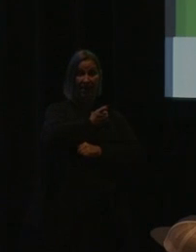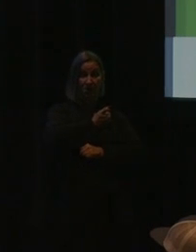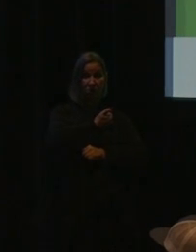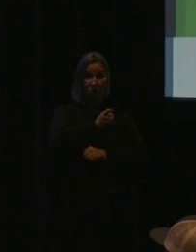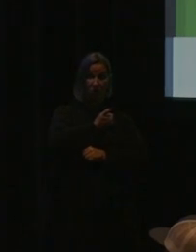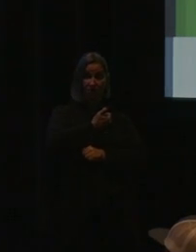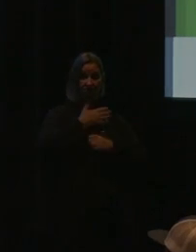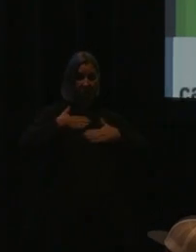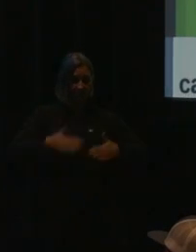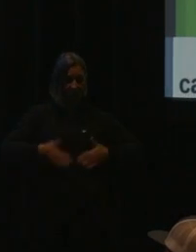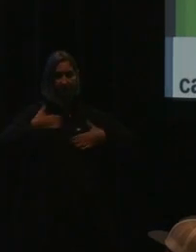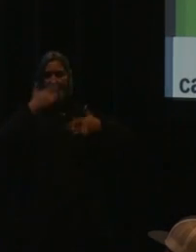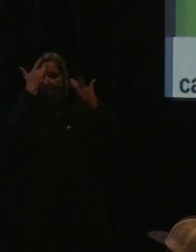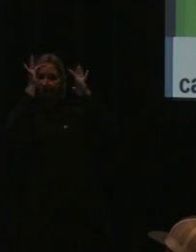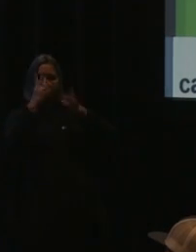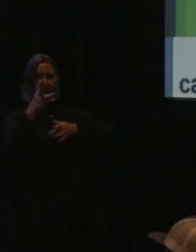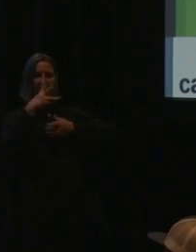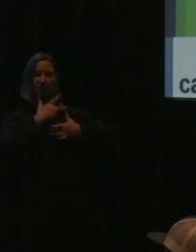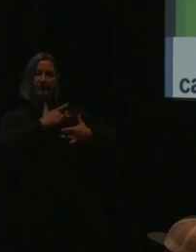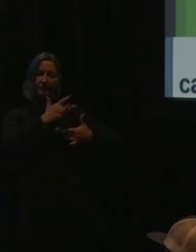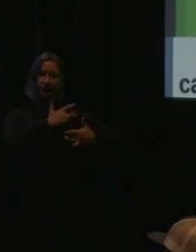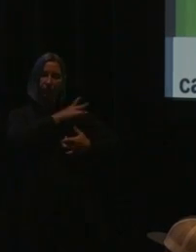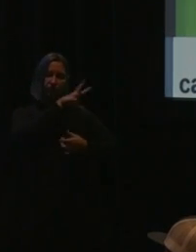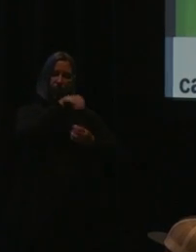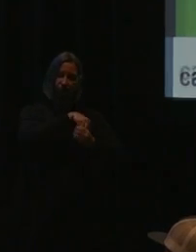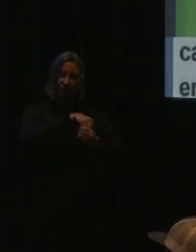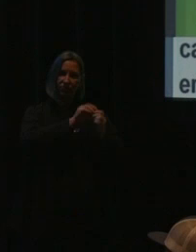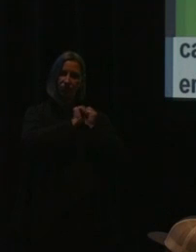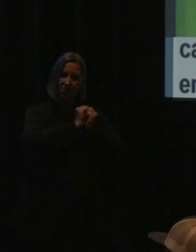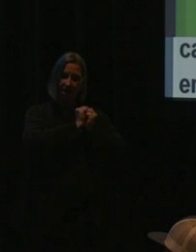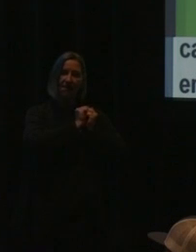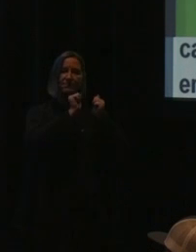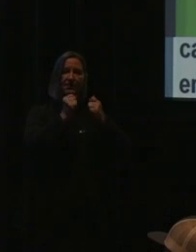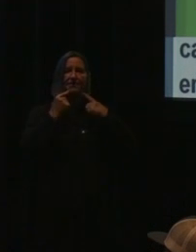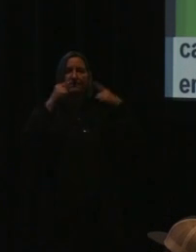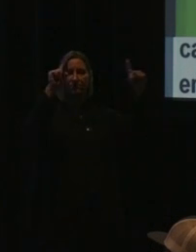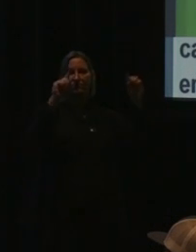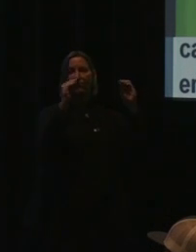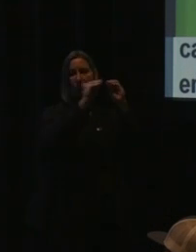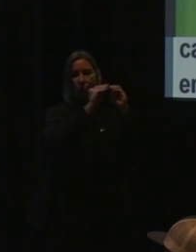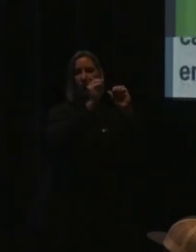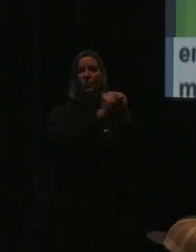and our physical capital that's currently embedded within the networks, we can do so much more. We can achieve more with less.